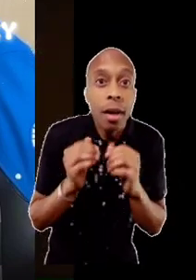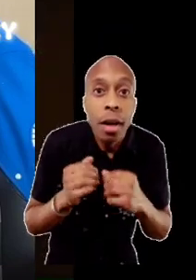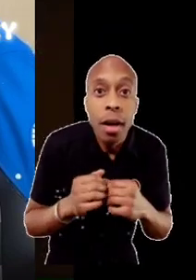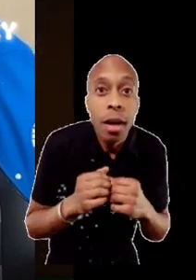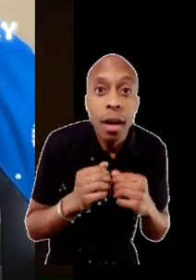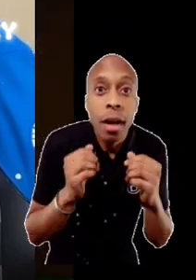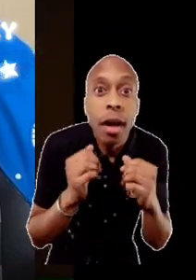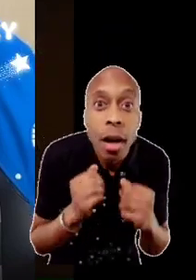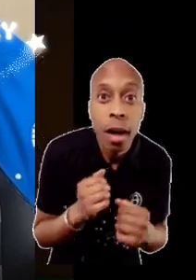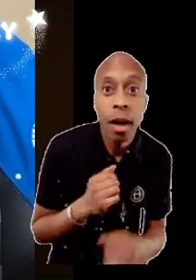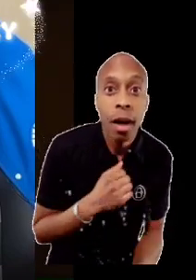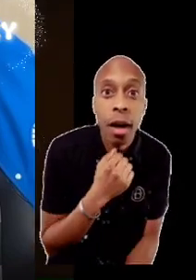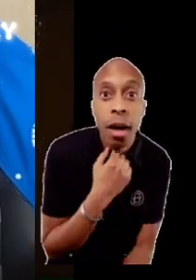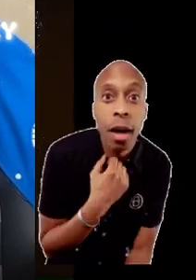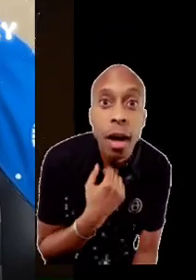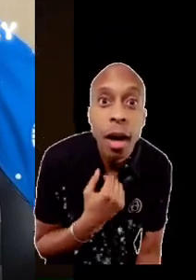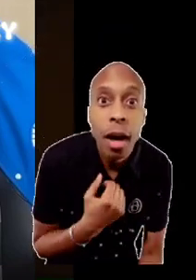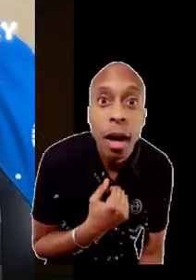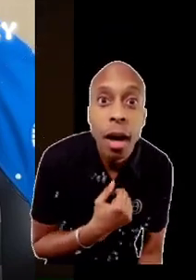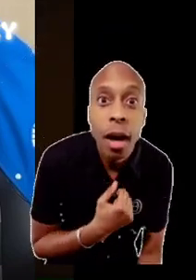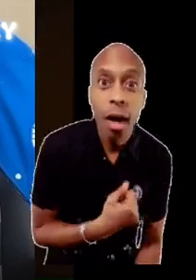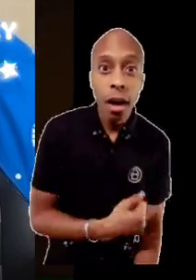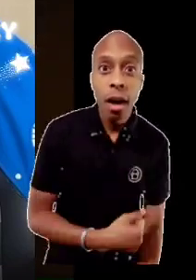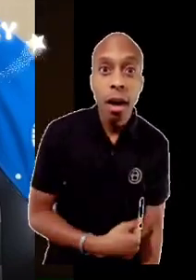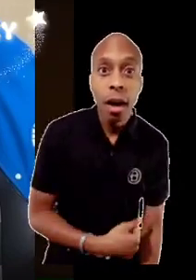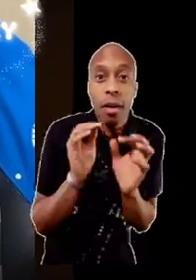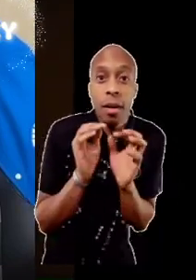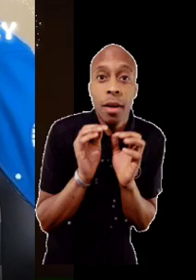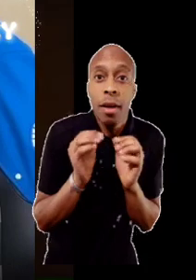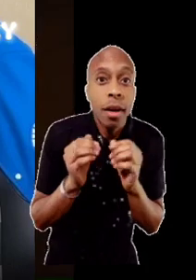youth, I might pull down